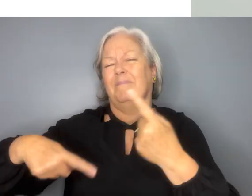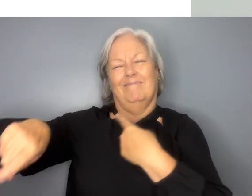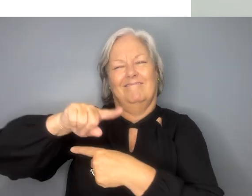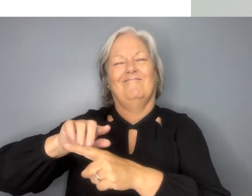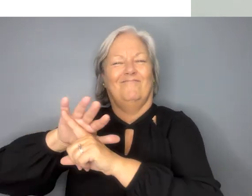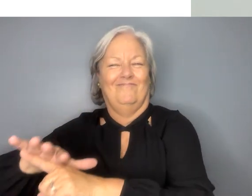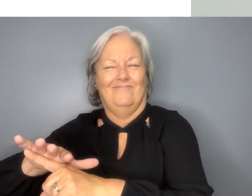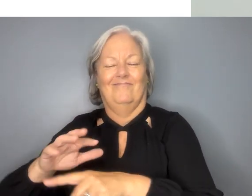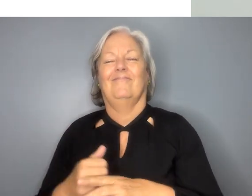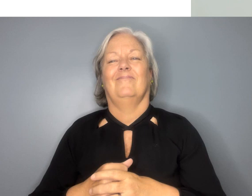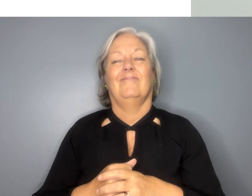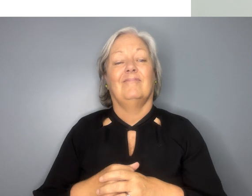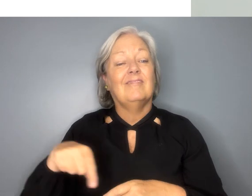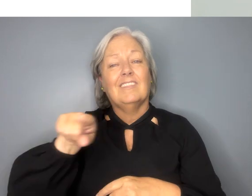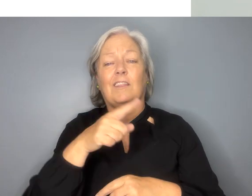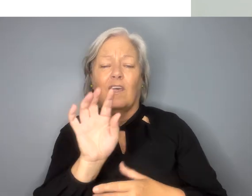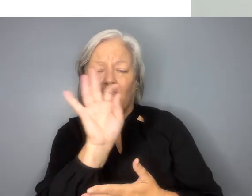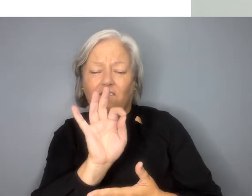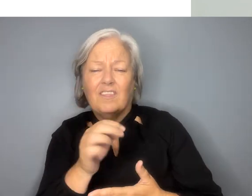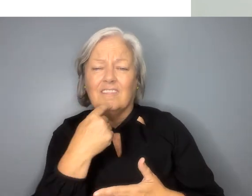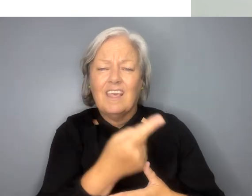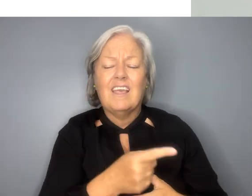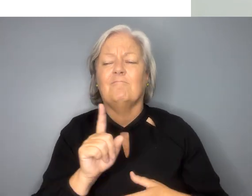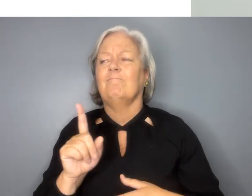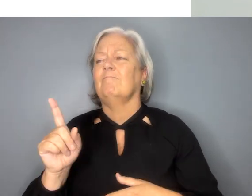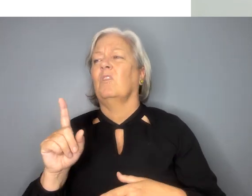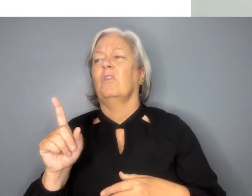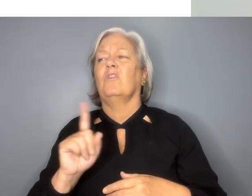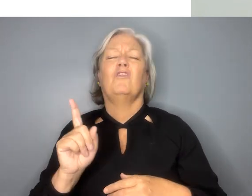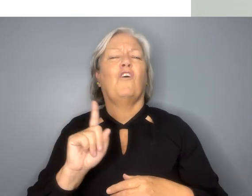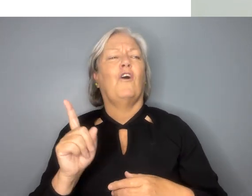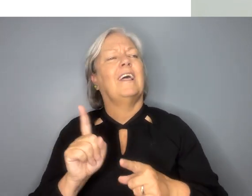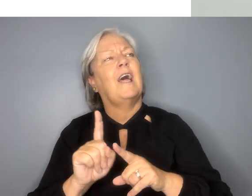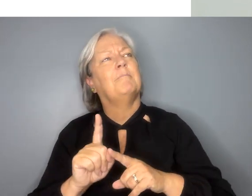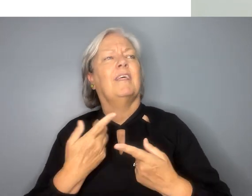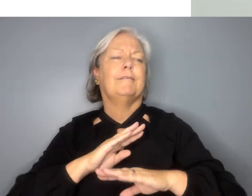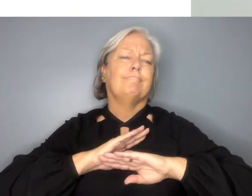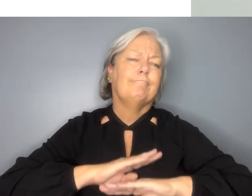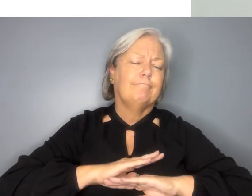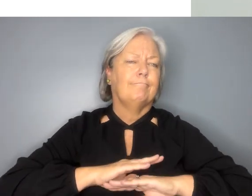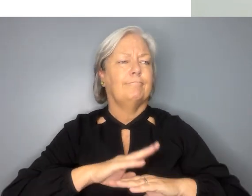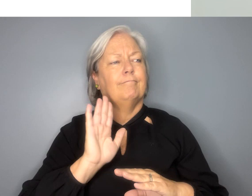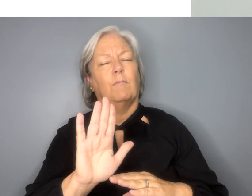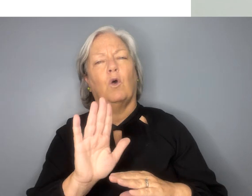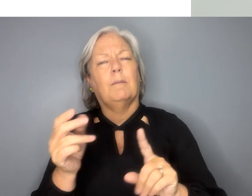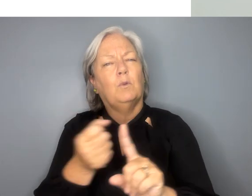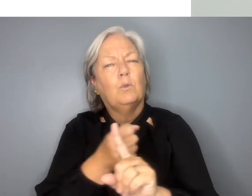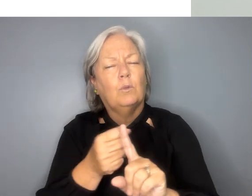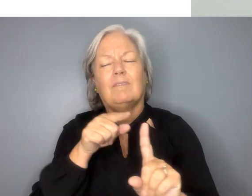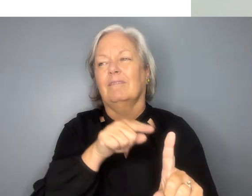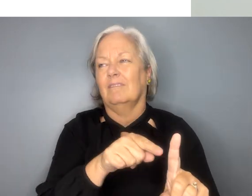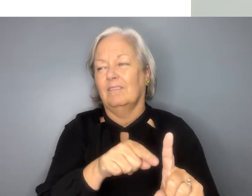family members. Respondents also indicated low levels of satisfaction with responses upon reporting such incidences of abuse.